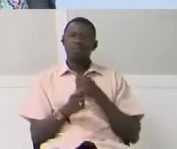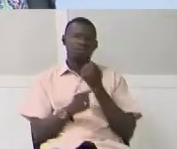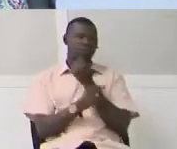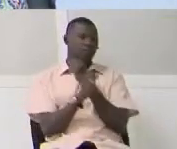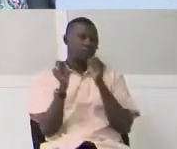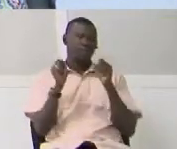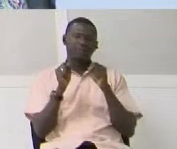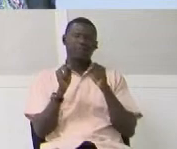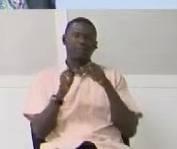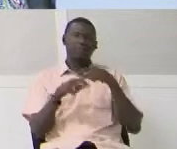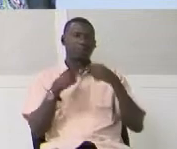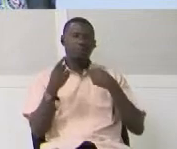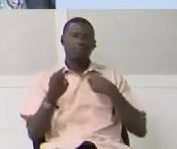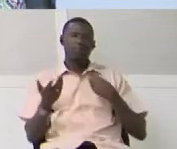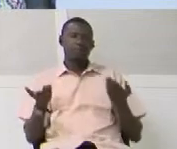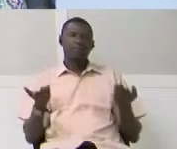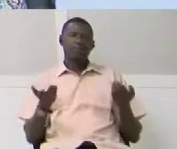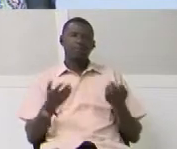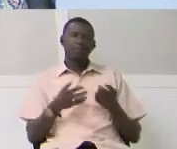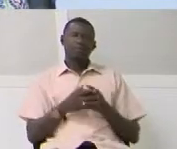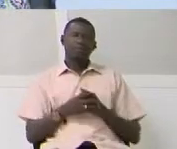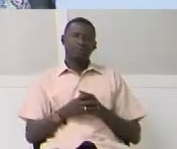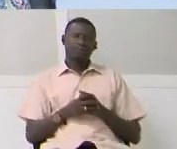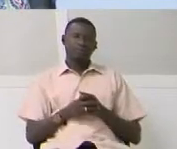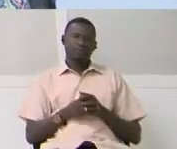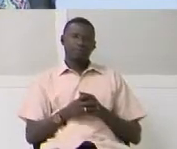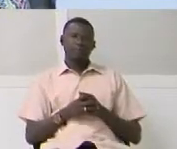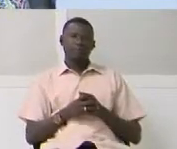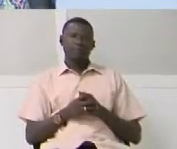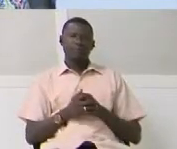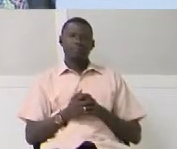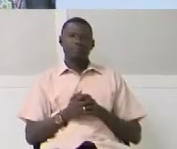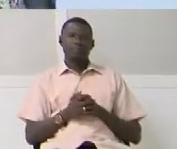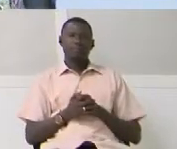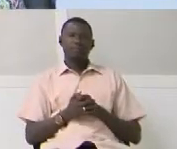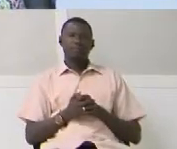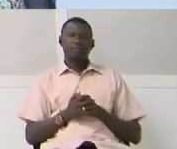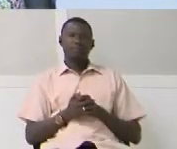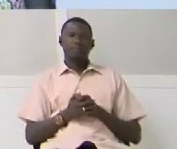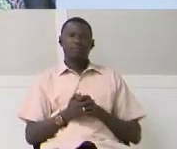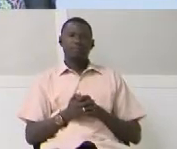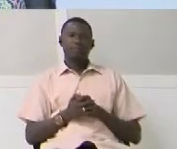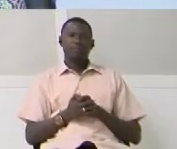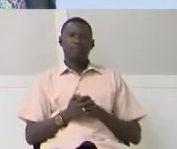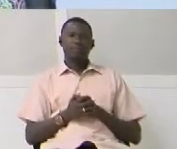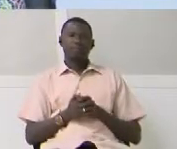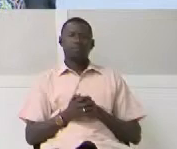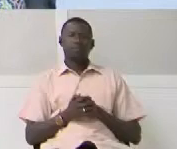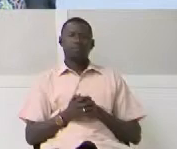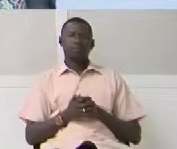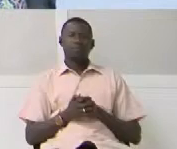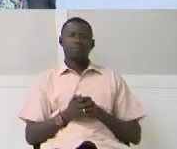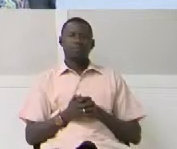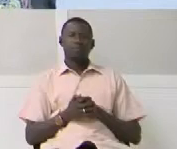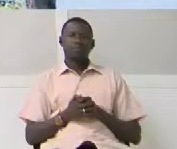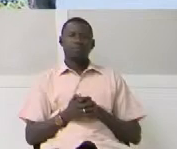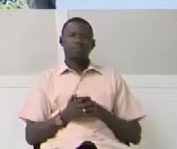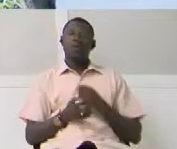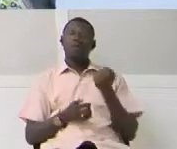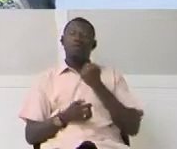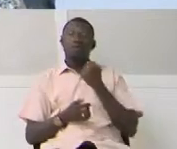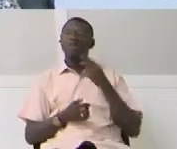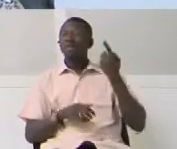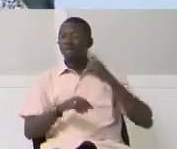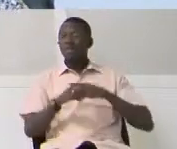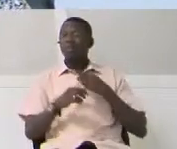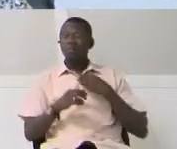for me. Because my name on the commune was the mayor of Tengue, Rufus. The mayor of